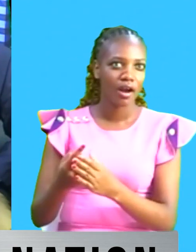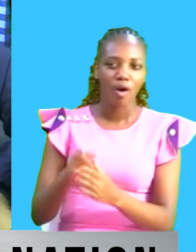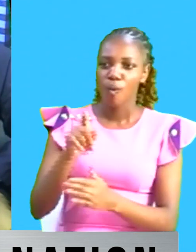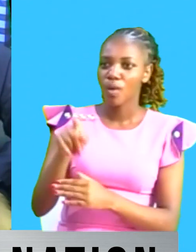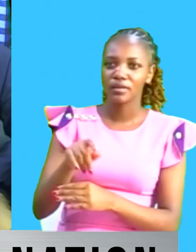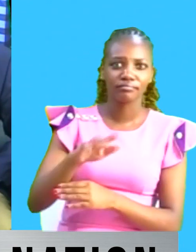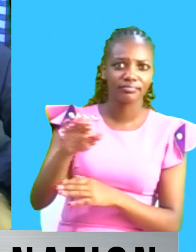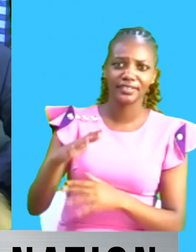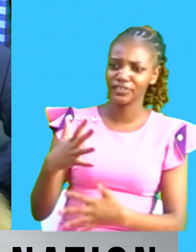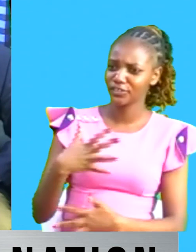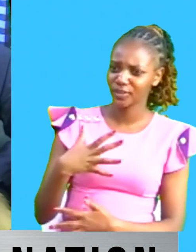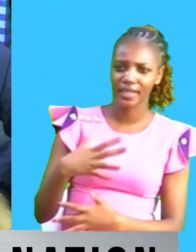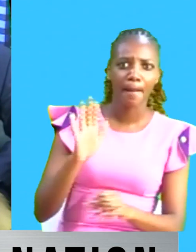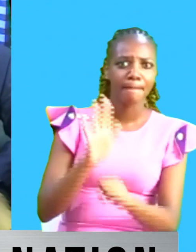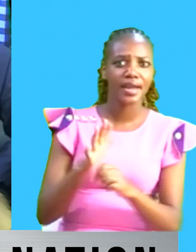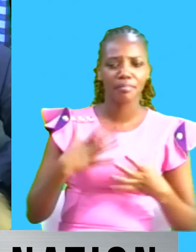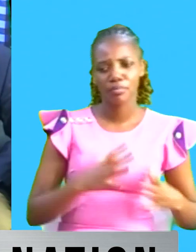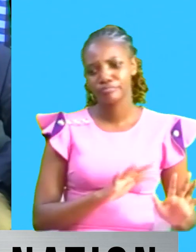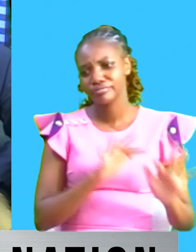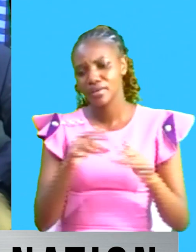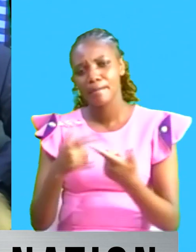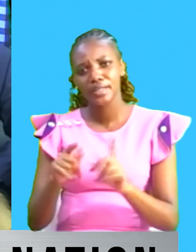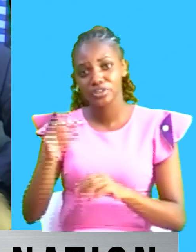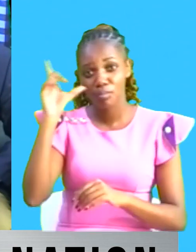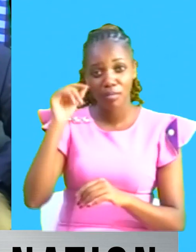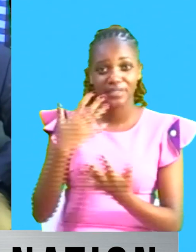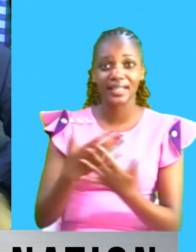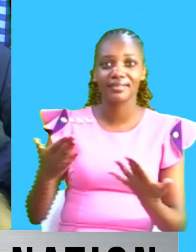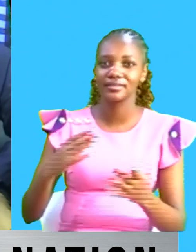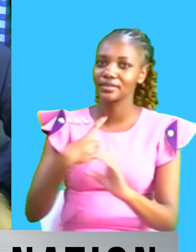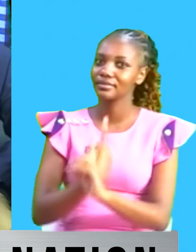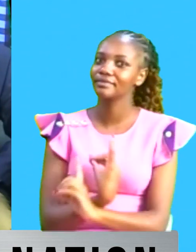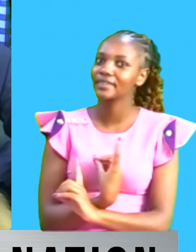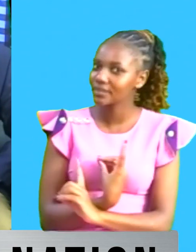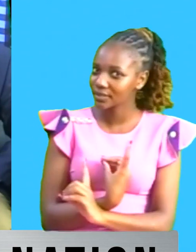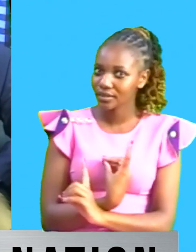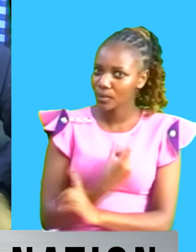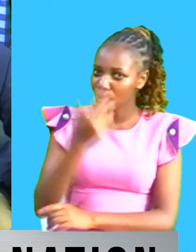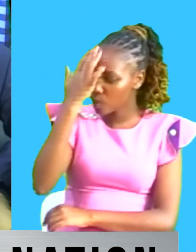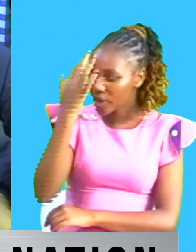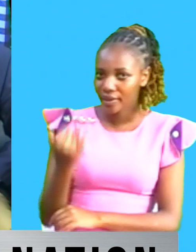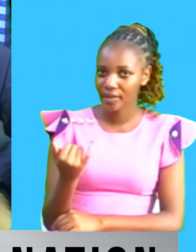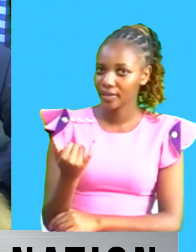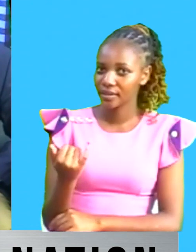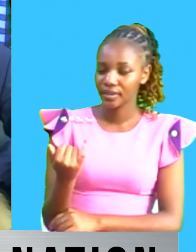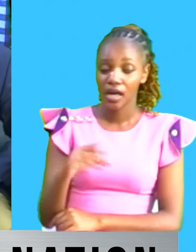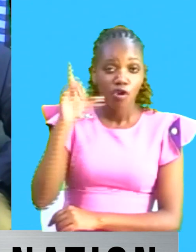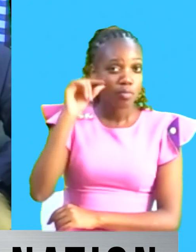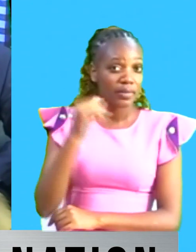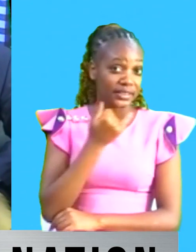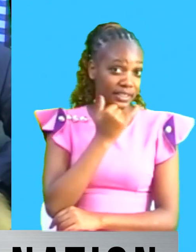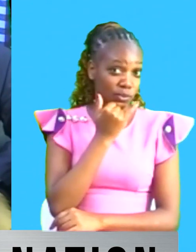places. So many people attended, but Mombasa, things went slightly wrong. Mombasa, it went